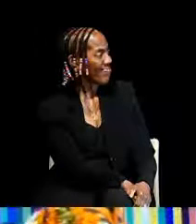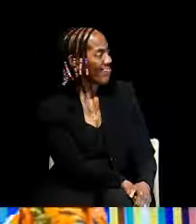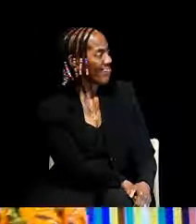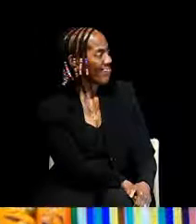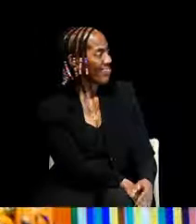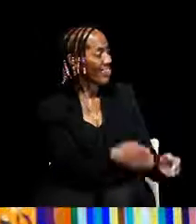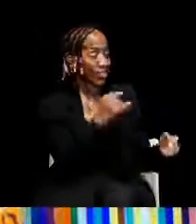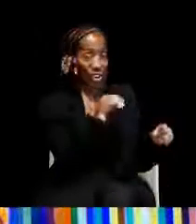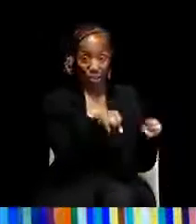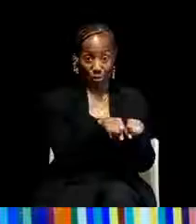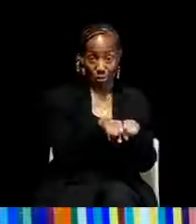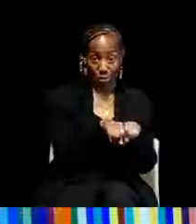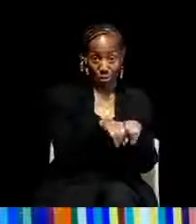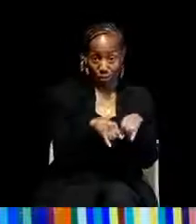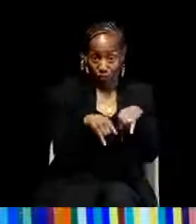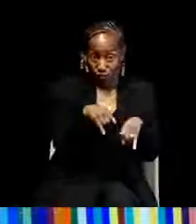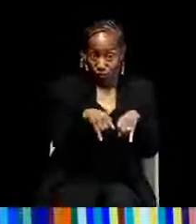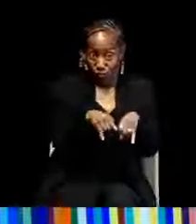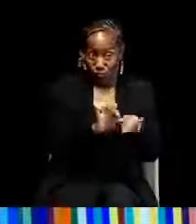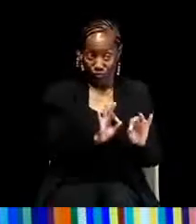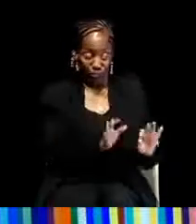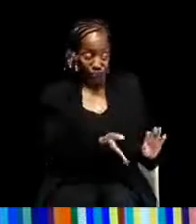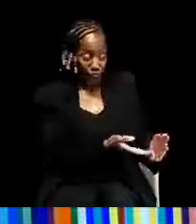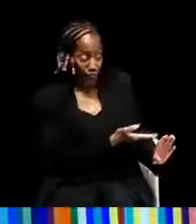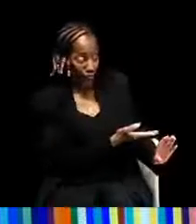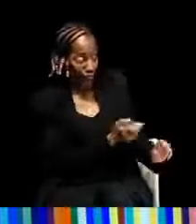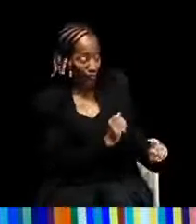You see the shoes?